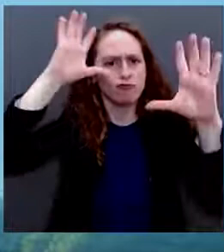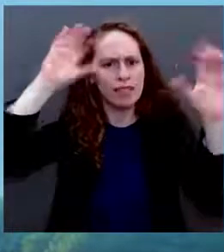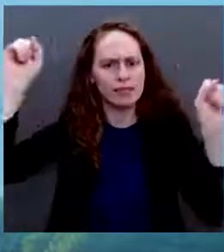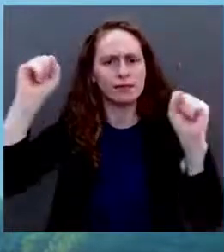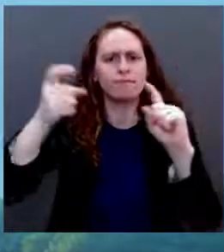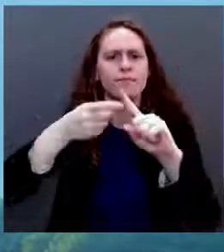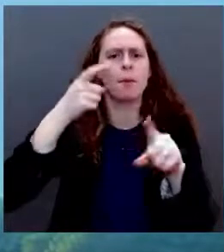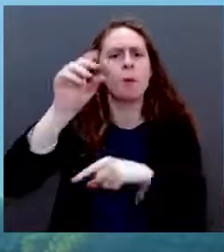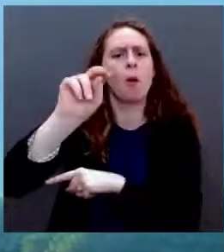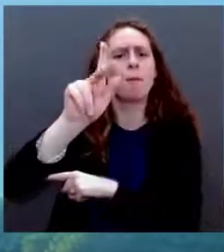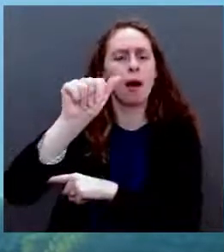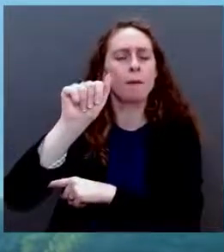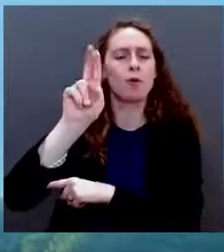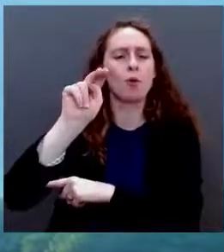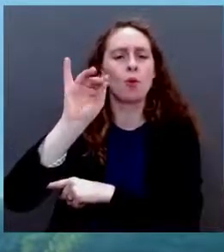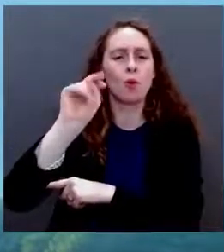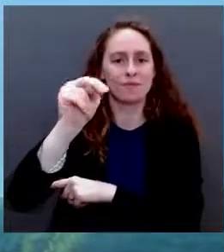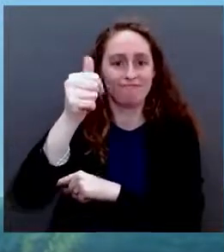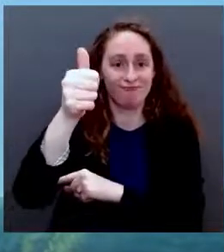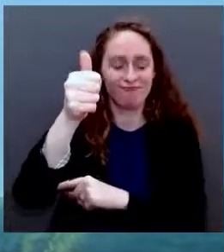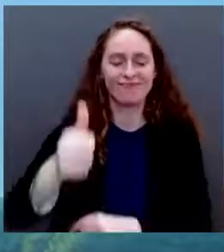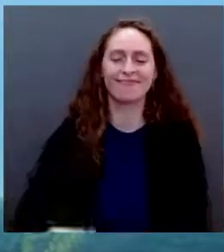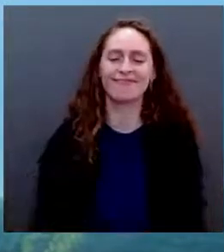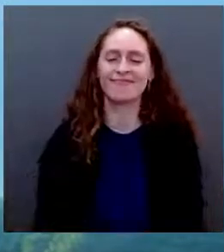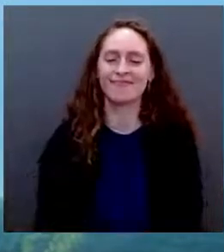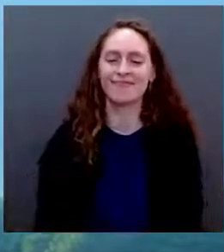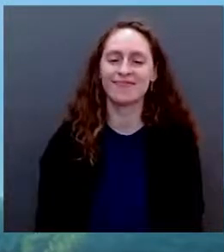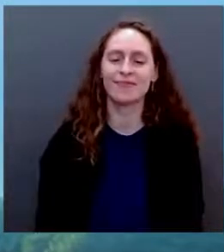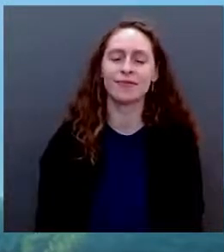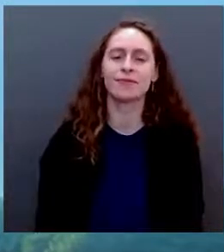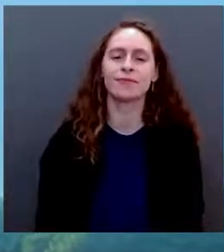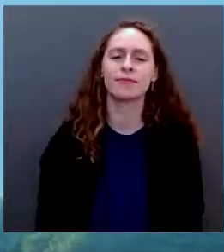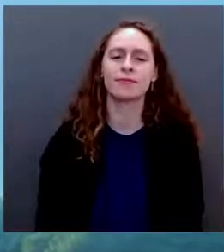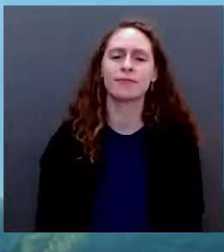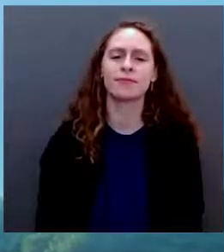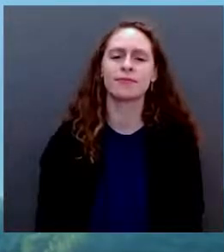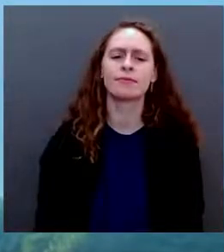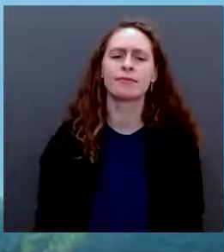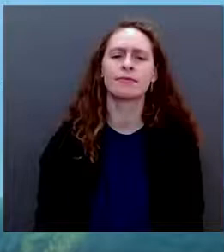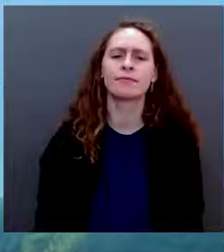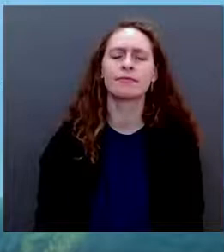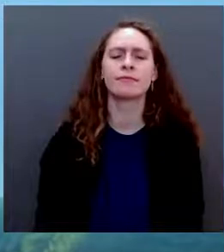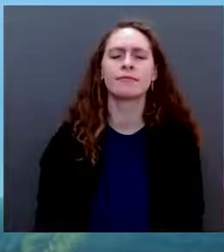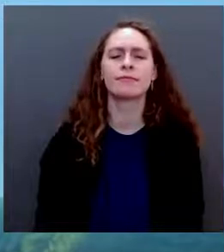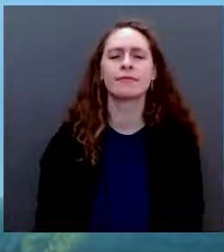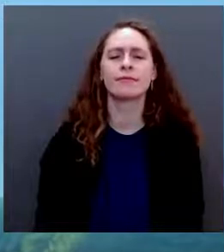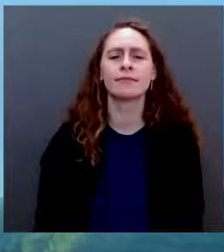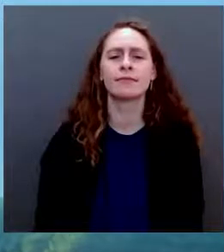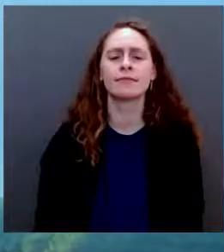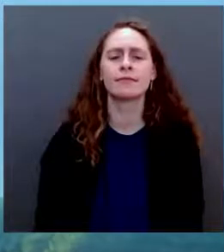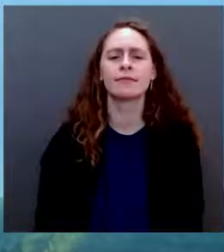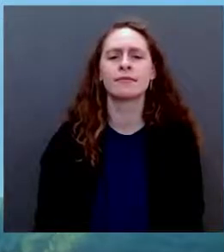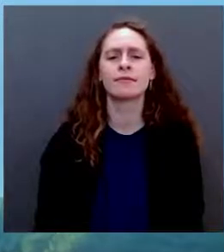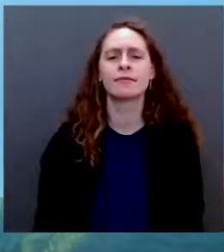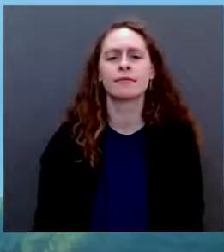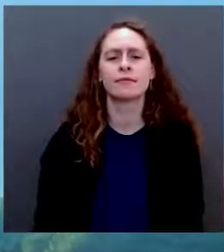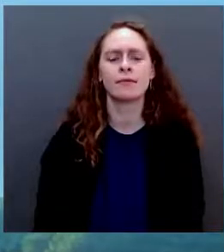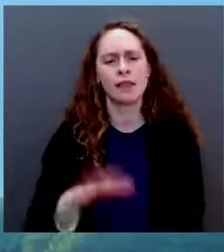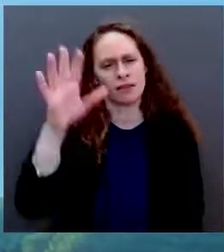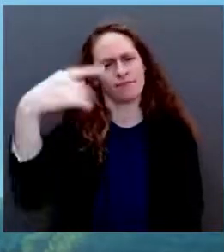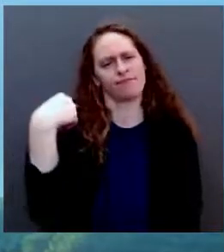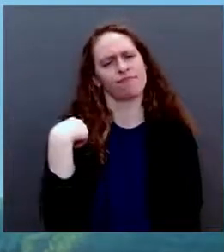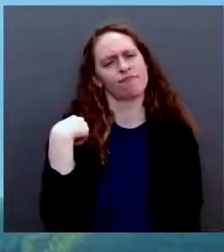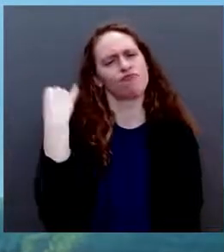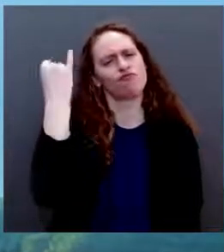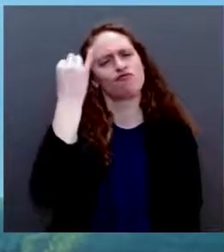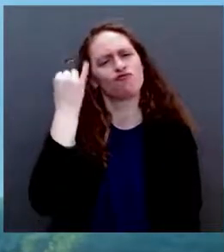And would be curious to hear how you approach the issue of the options for processing